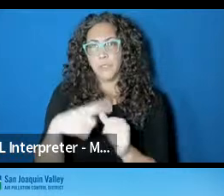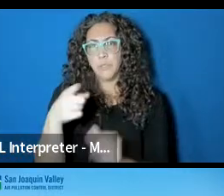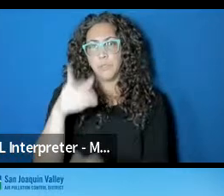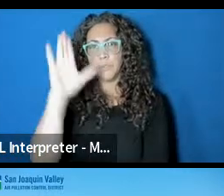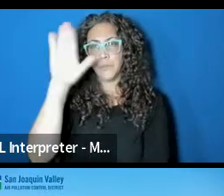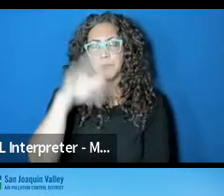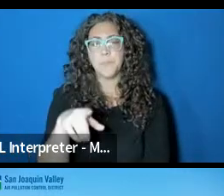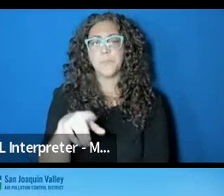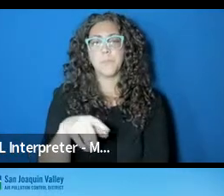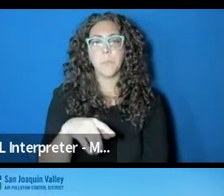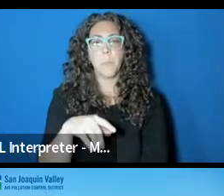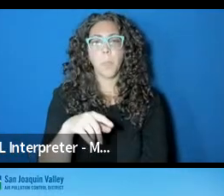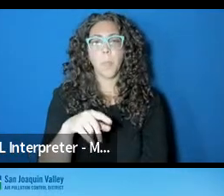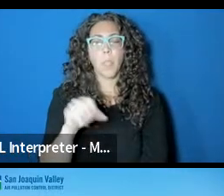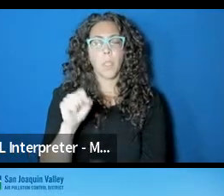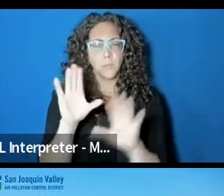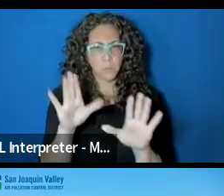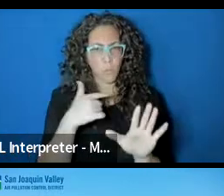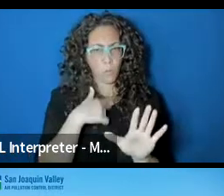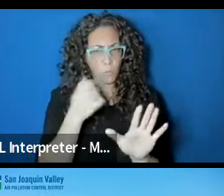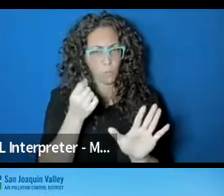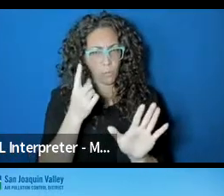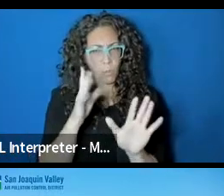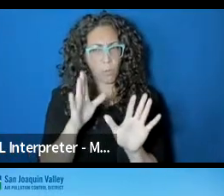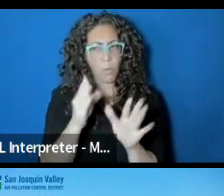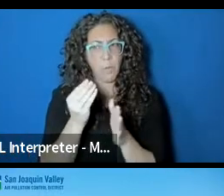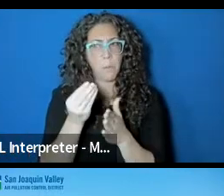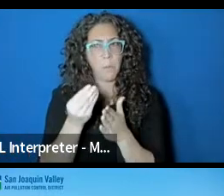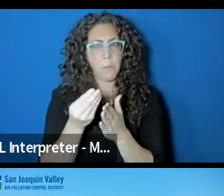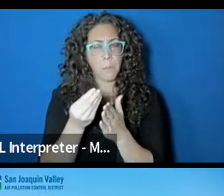So again, it's my understanding the money